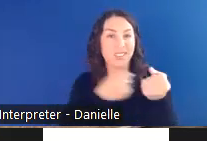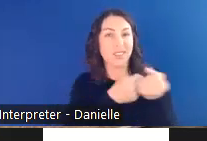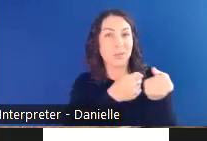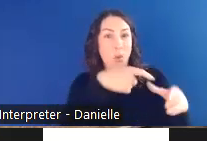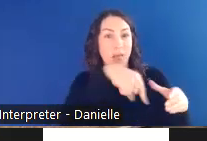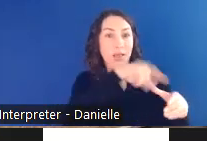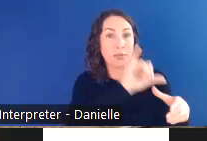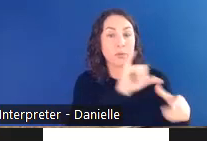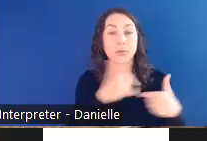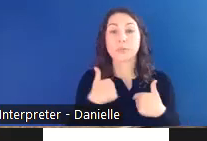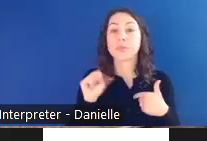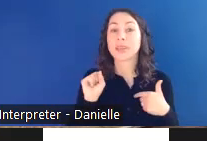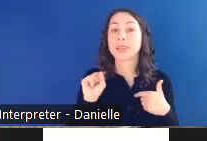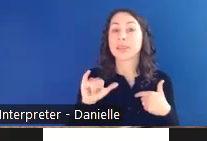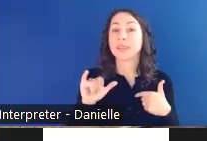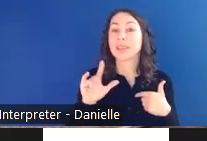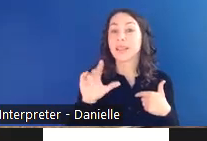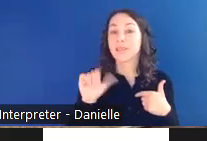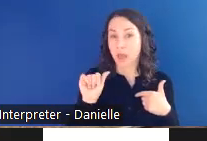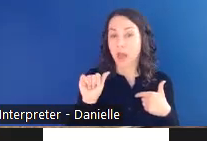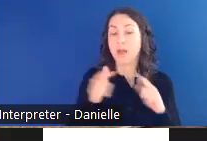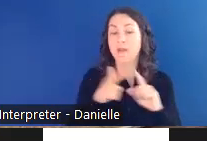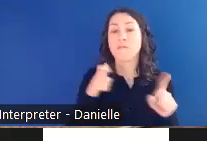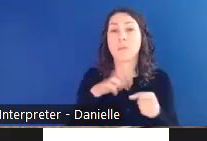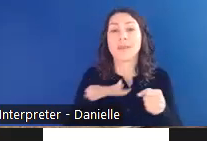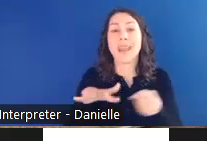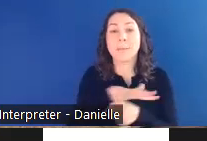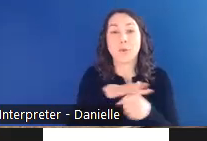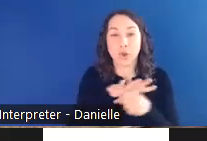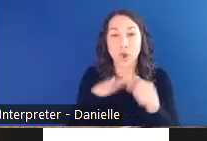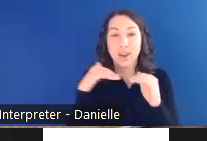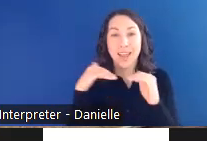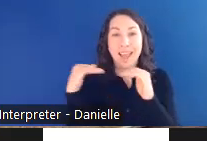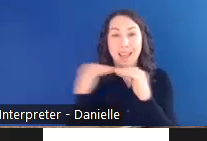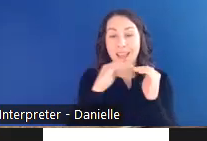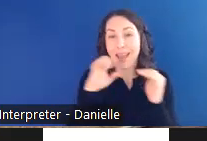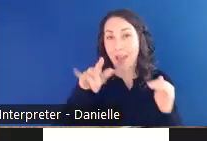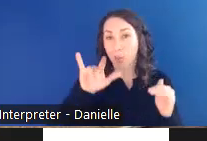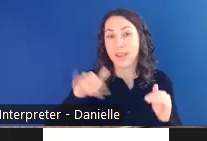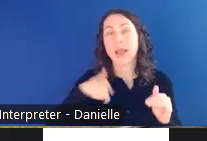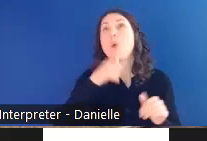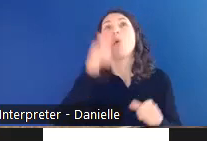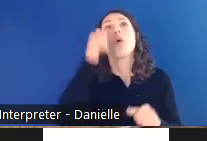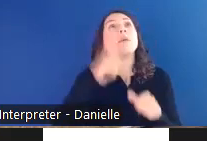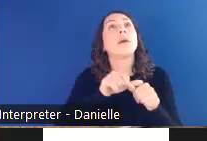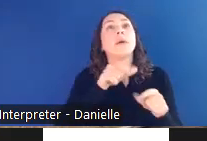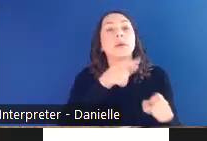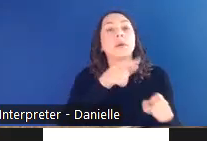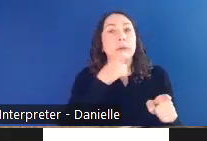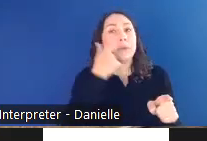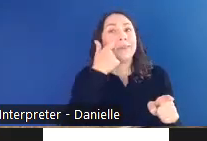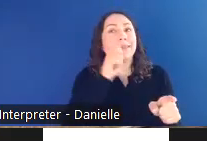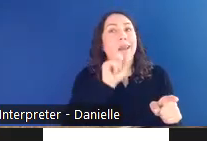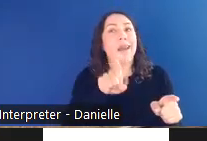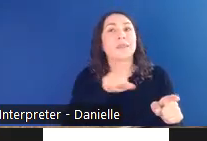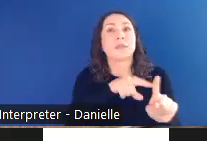Dan, this is Sylvia as well here in Neighborhood Equity. I think, I'm sorry, I don't remember the person's name that just asked the question, but